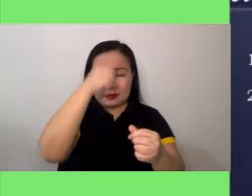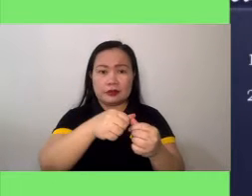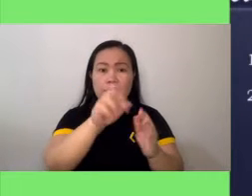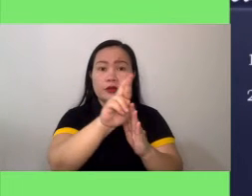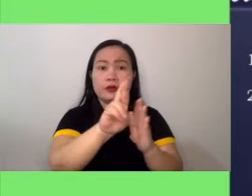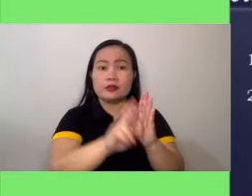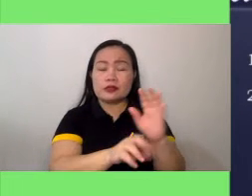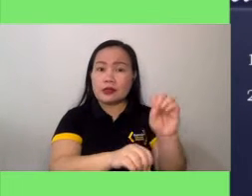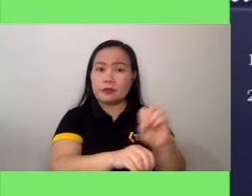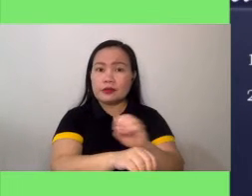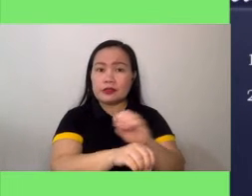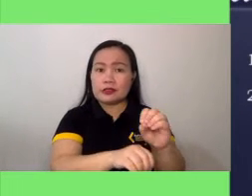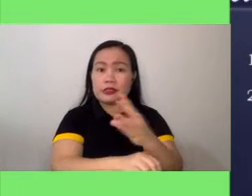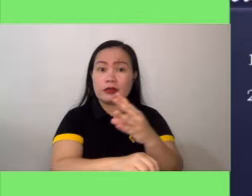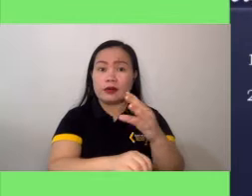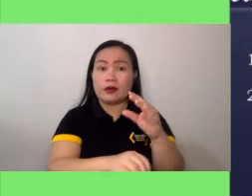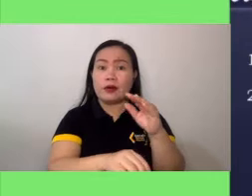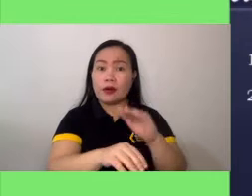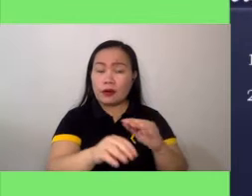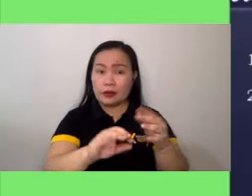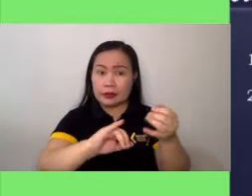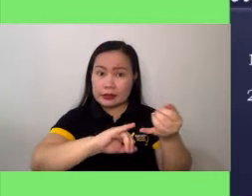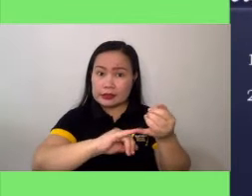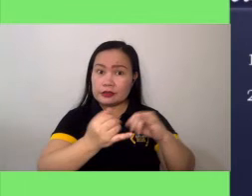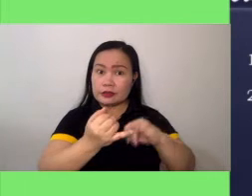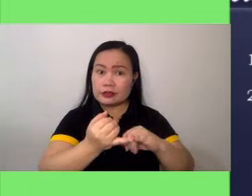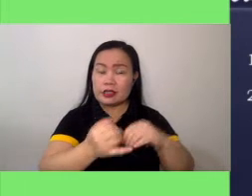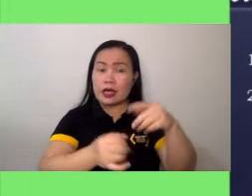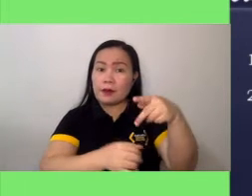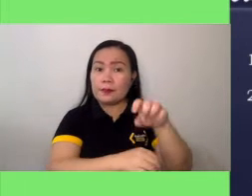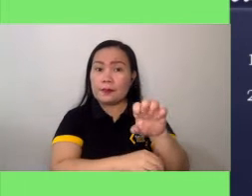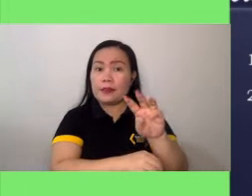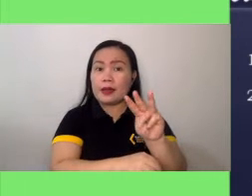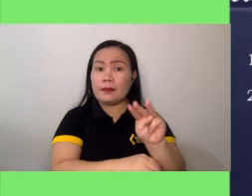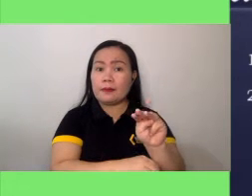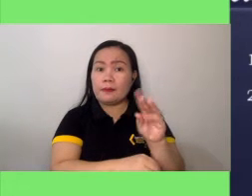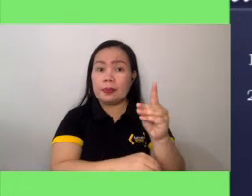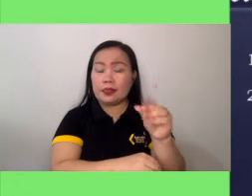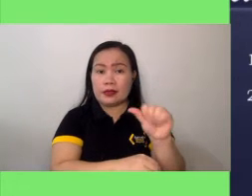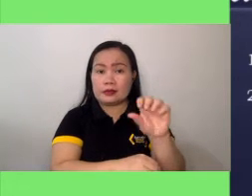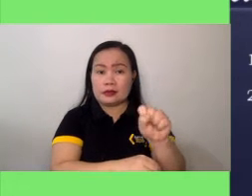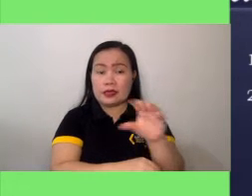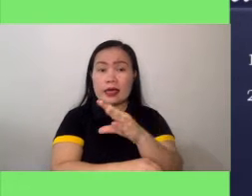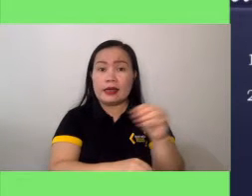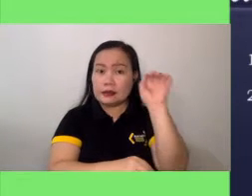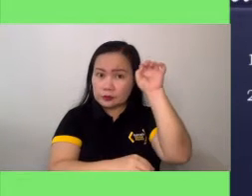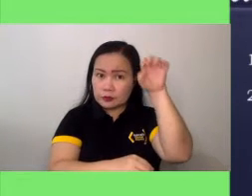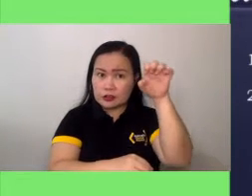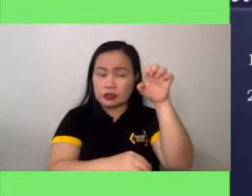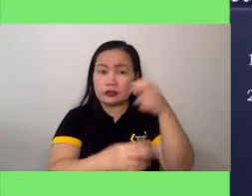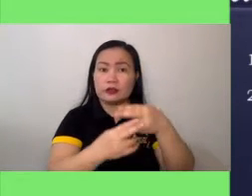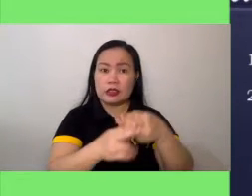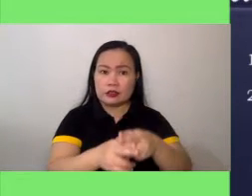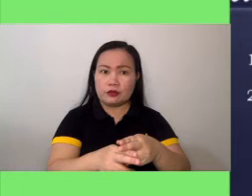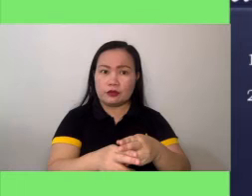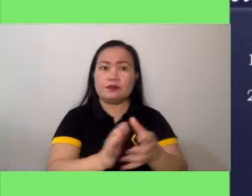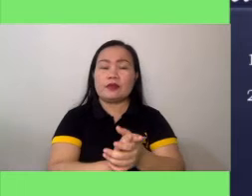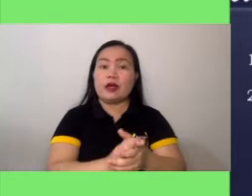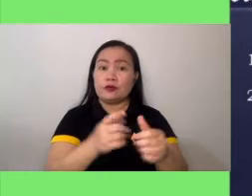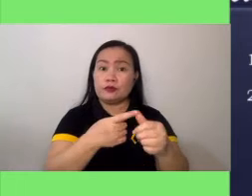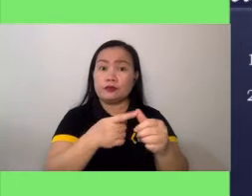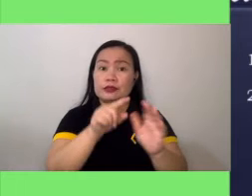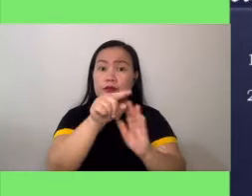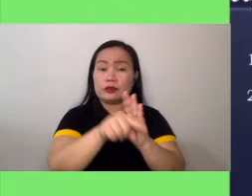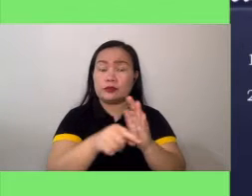will recall the rules in operations and integers, PEMDAS, and exponential notation. So, nung first quarter tayo, we